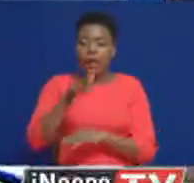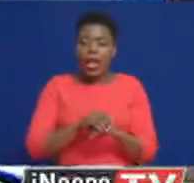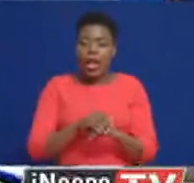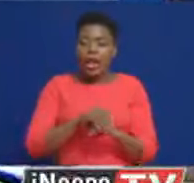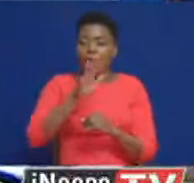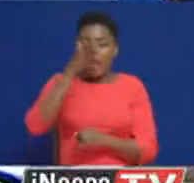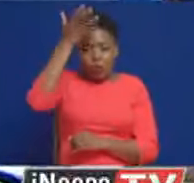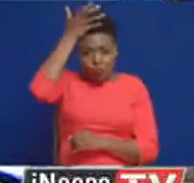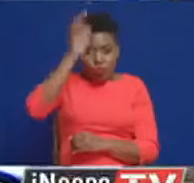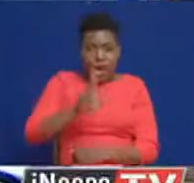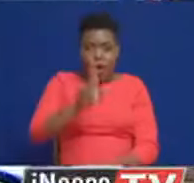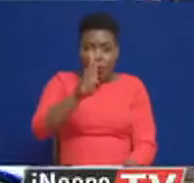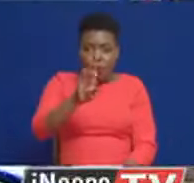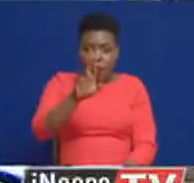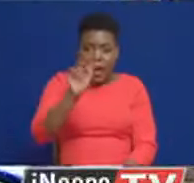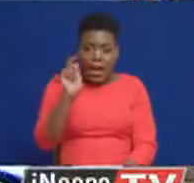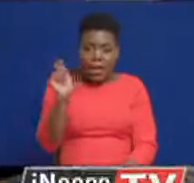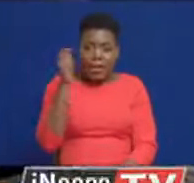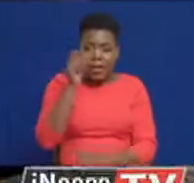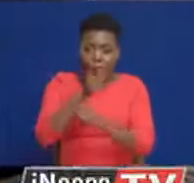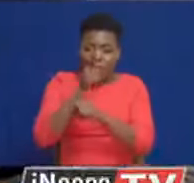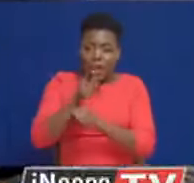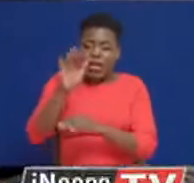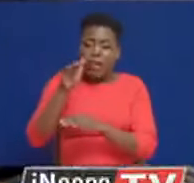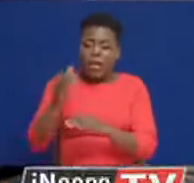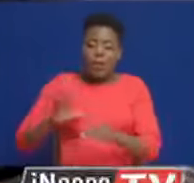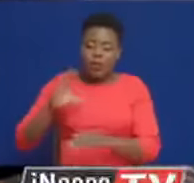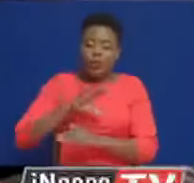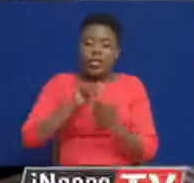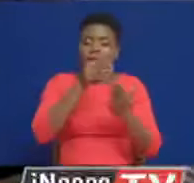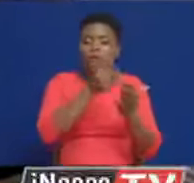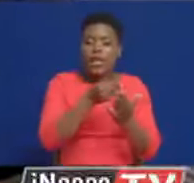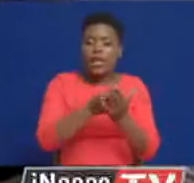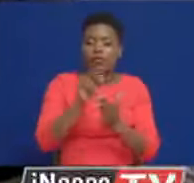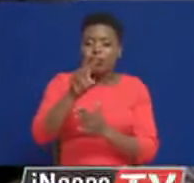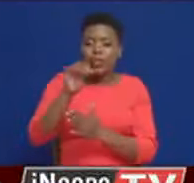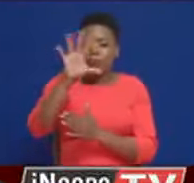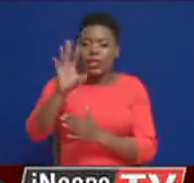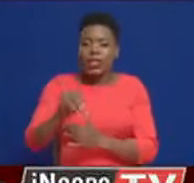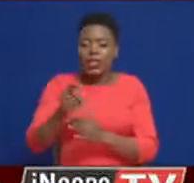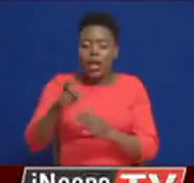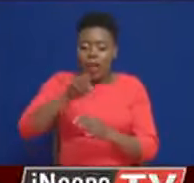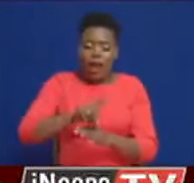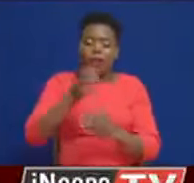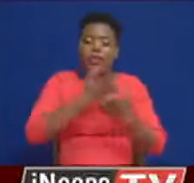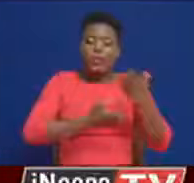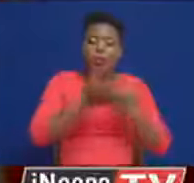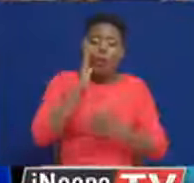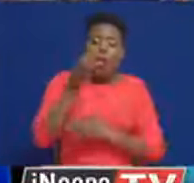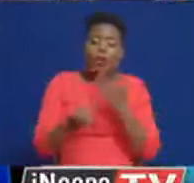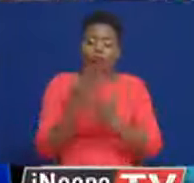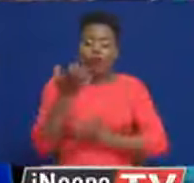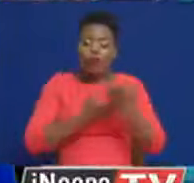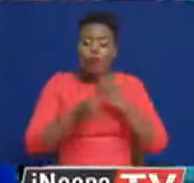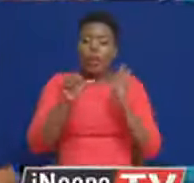Kenya, warning the parliamentary committee that the proposed 20% significant economic presence tax will